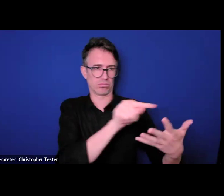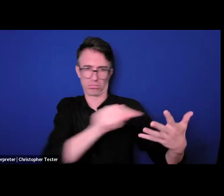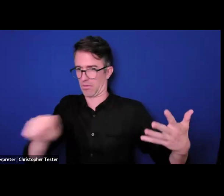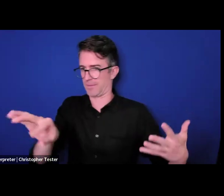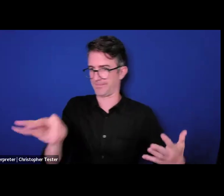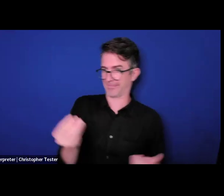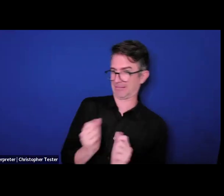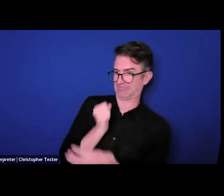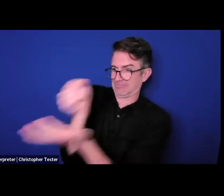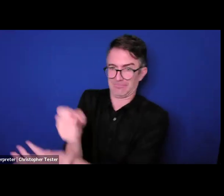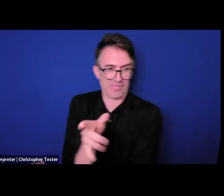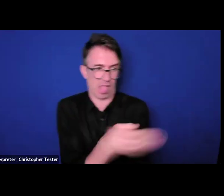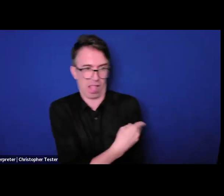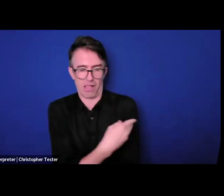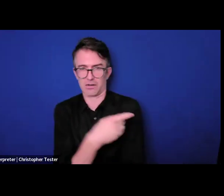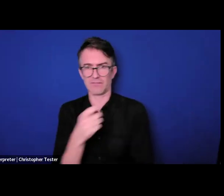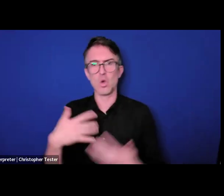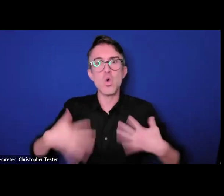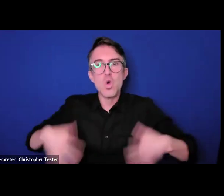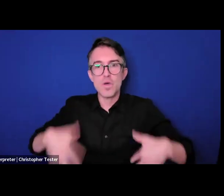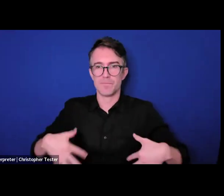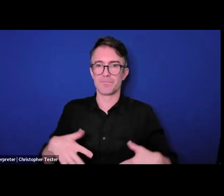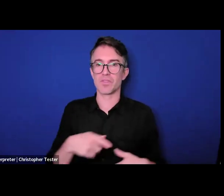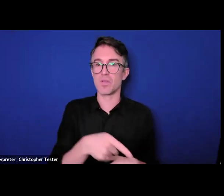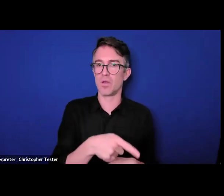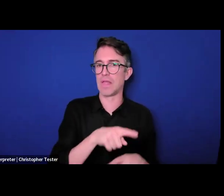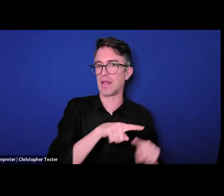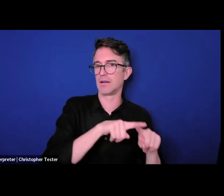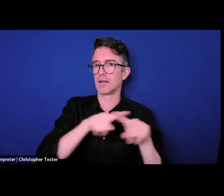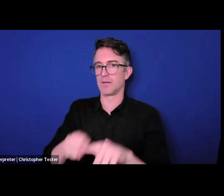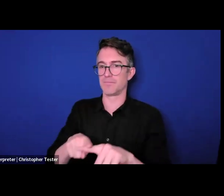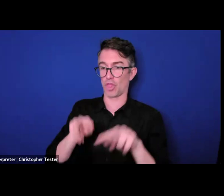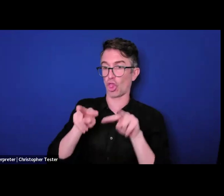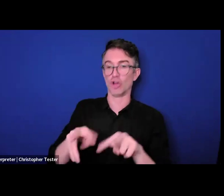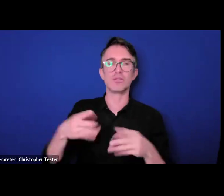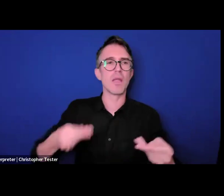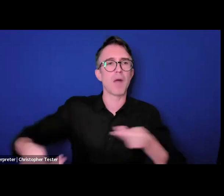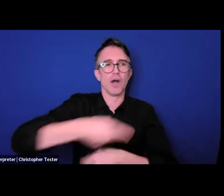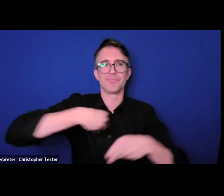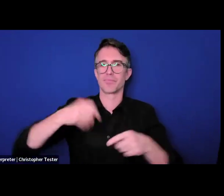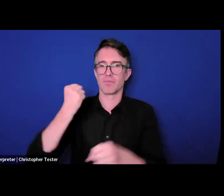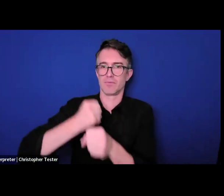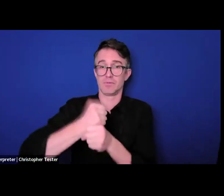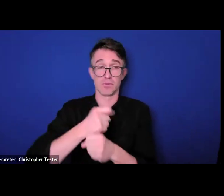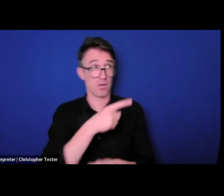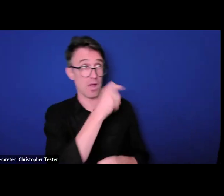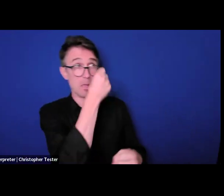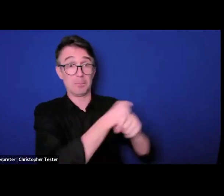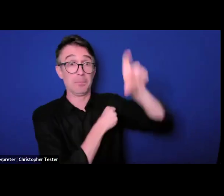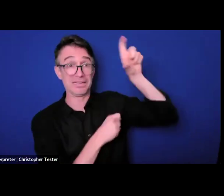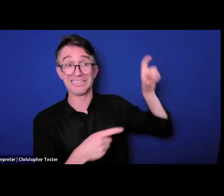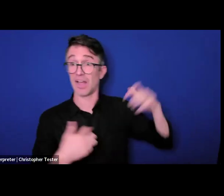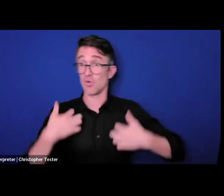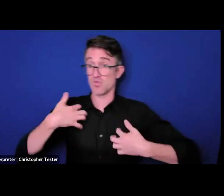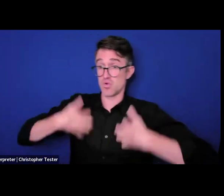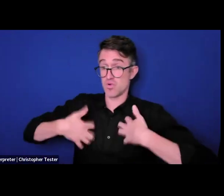role that private sector could play. But also institutional capacity and the maturity and the level of maturity